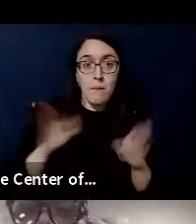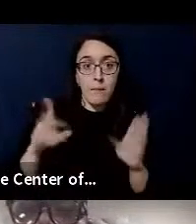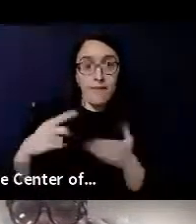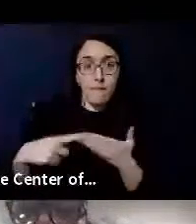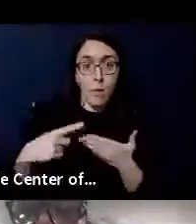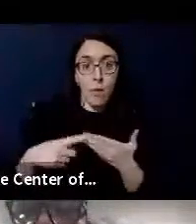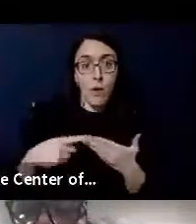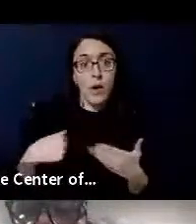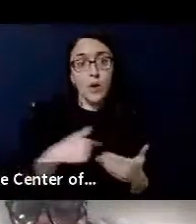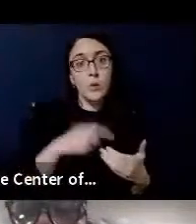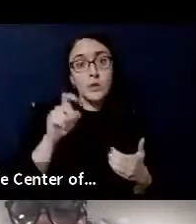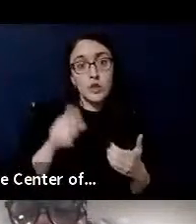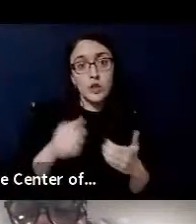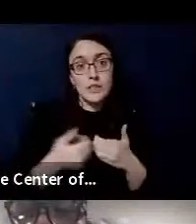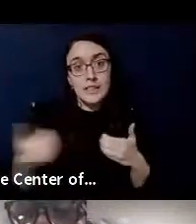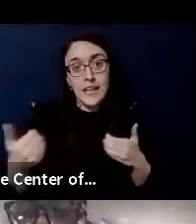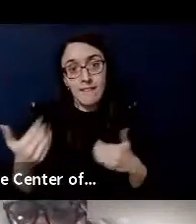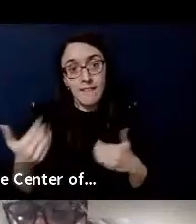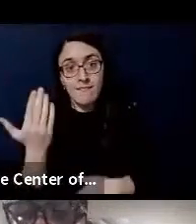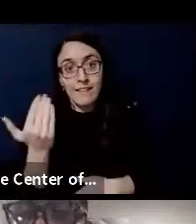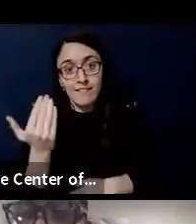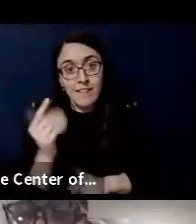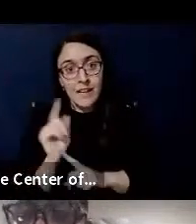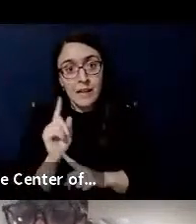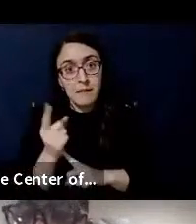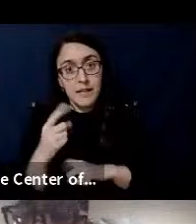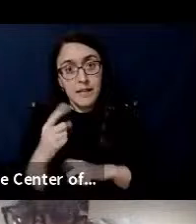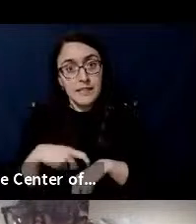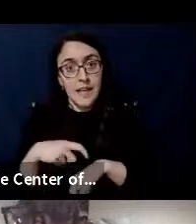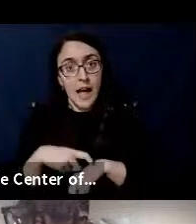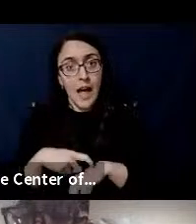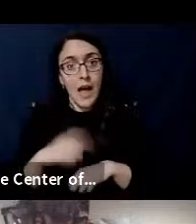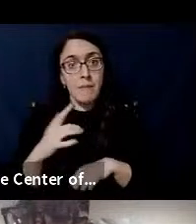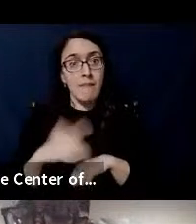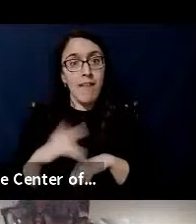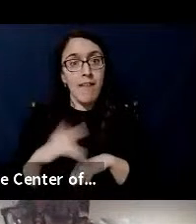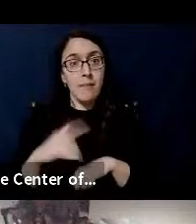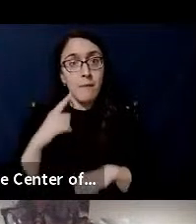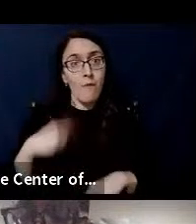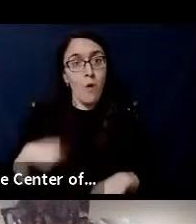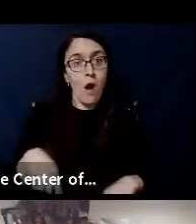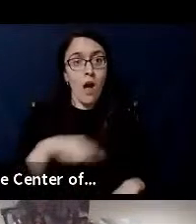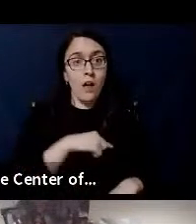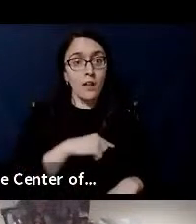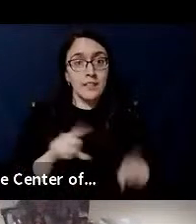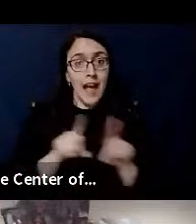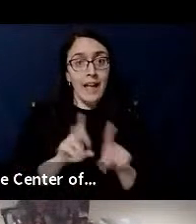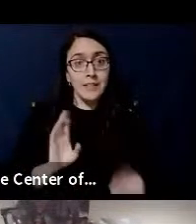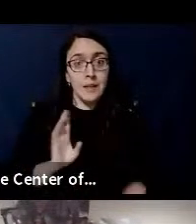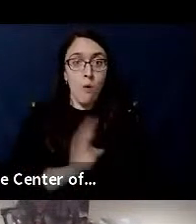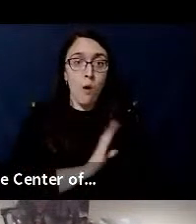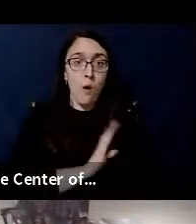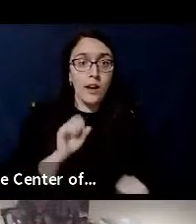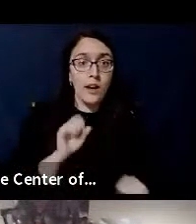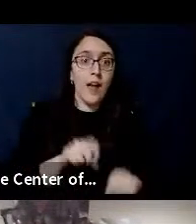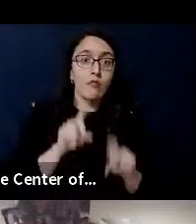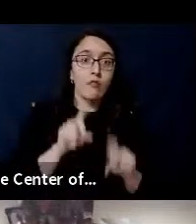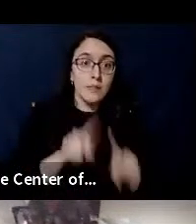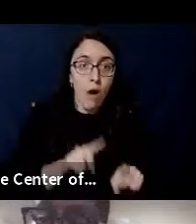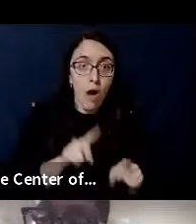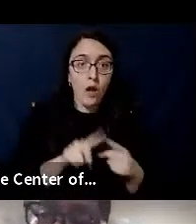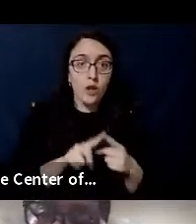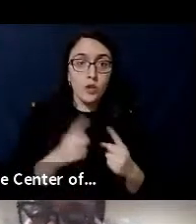aside 15 minutes of time available to us as board members to respond to questions or